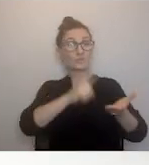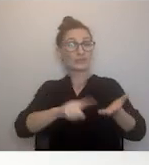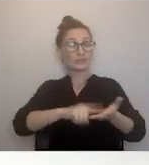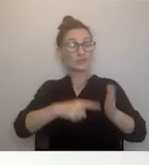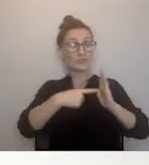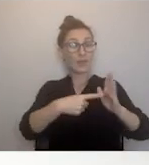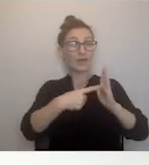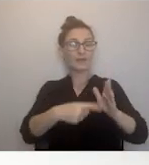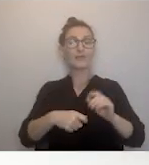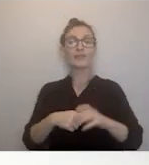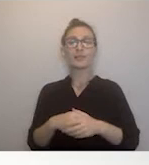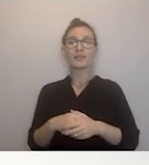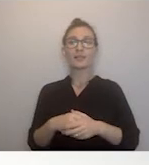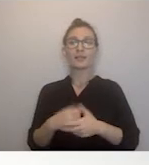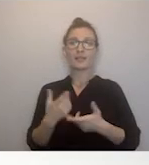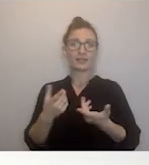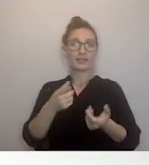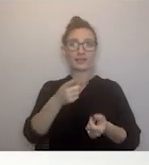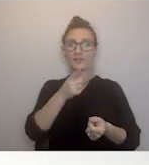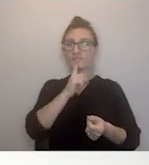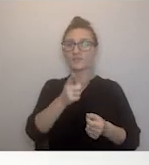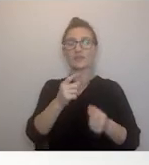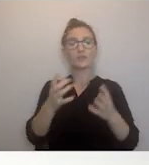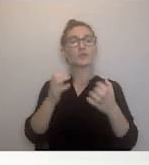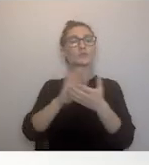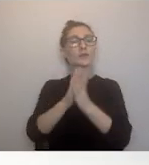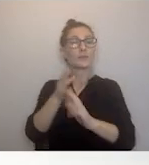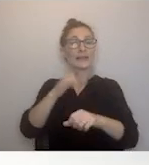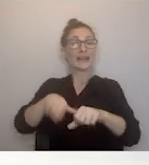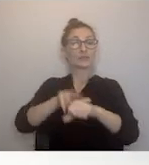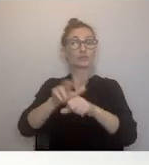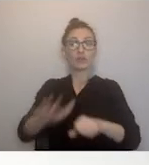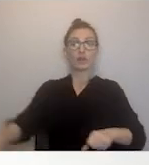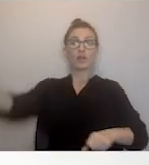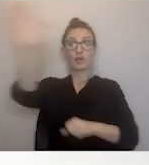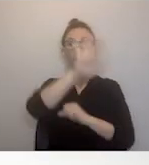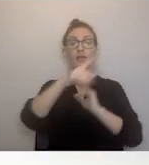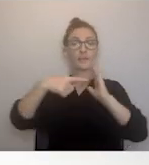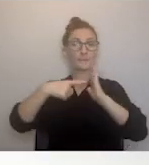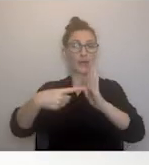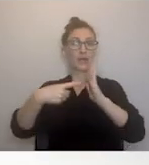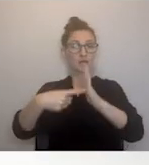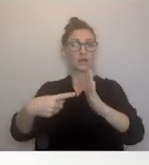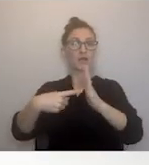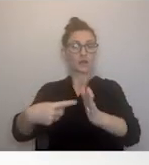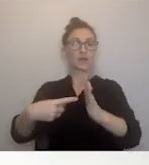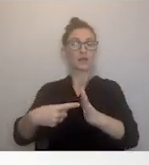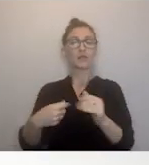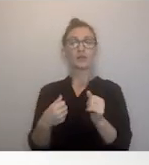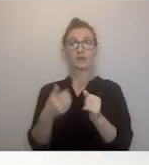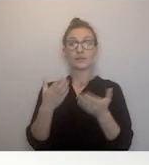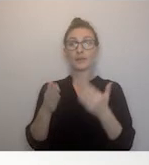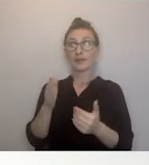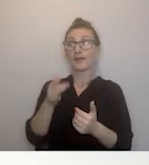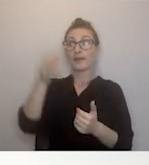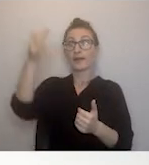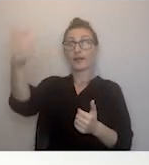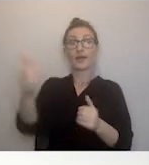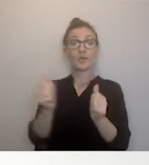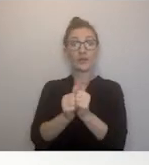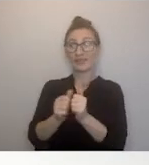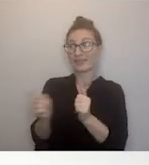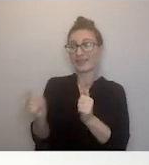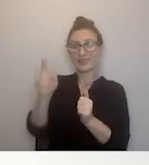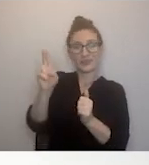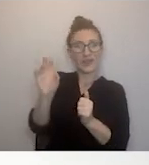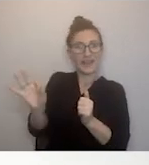research models, and really trying to be part of our goal is to be a national model so that this work is being done nationally and maybe